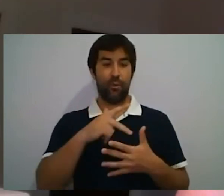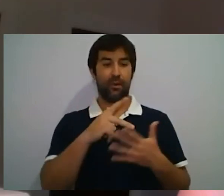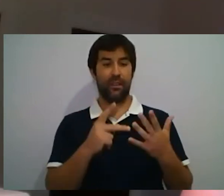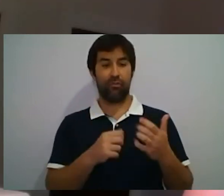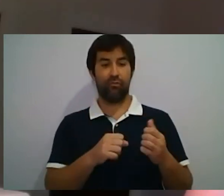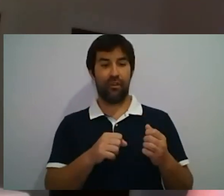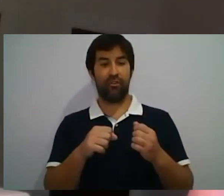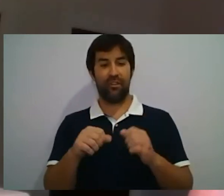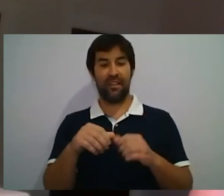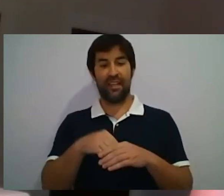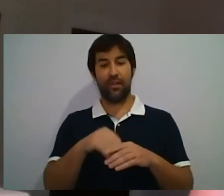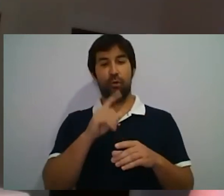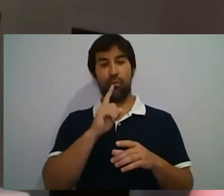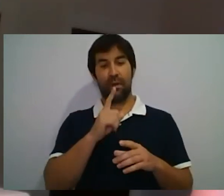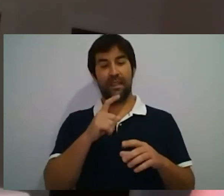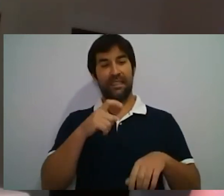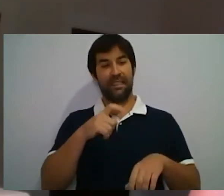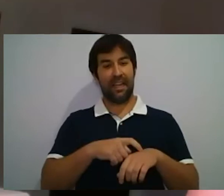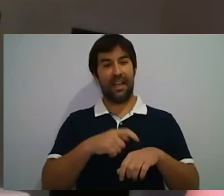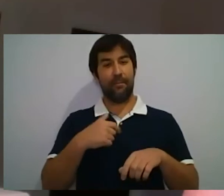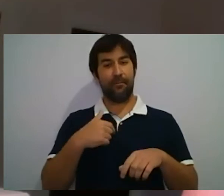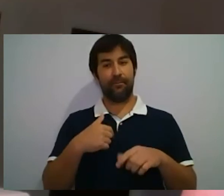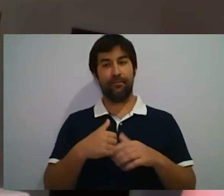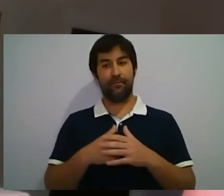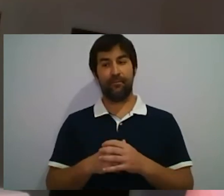the source of that